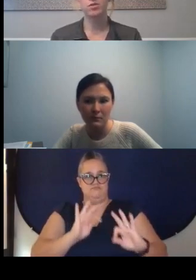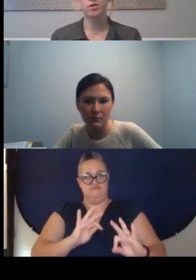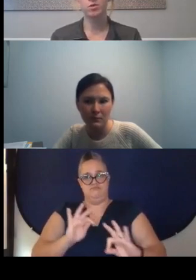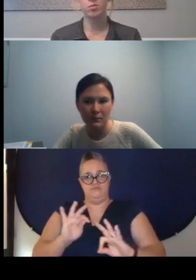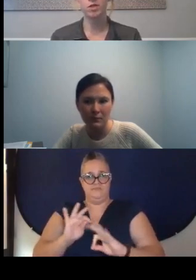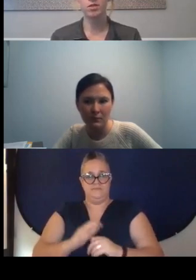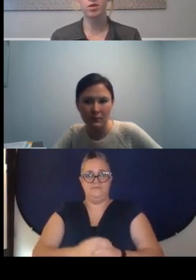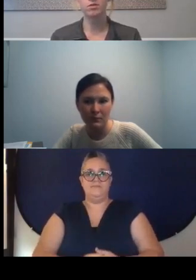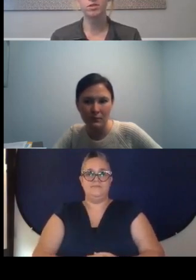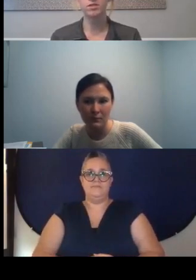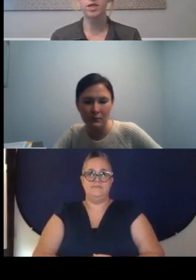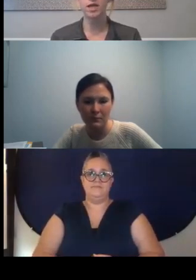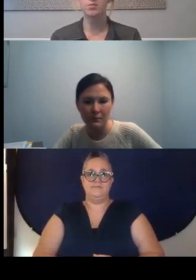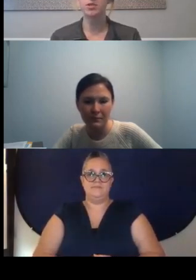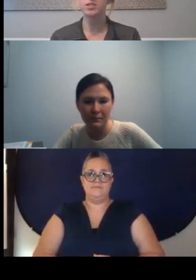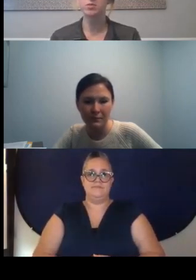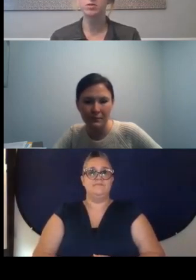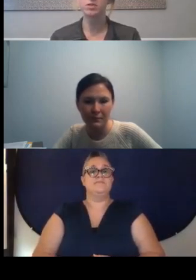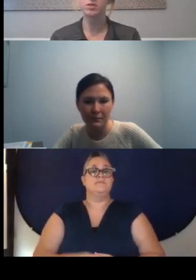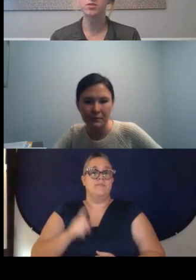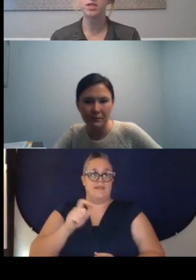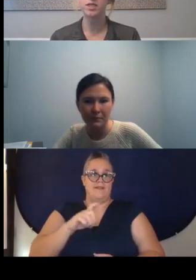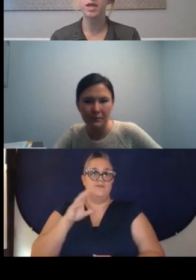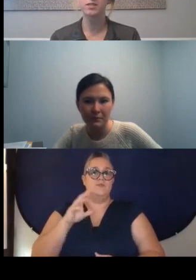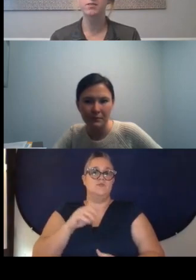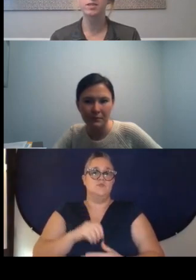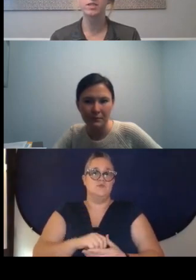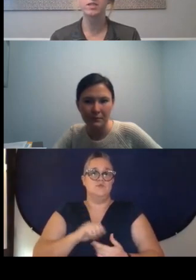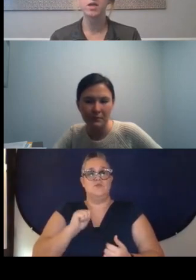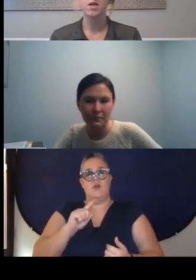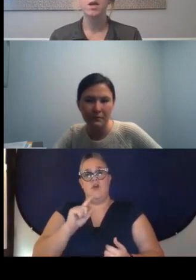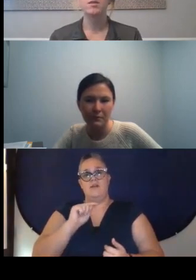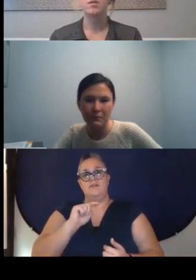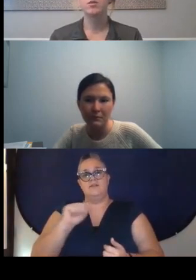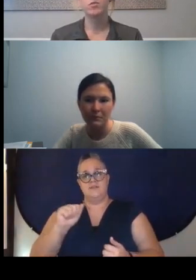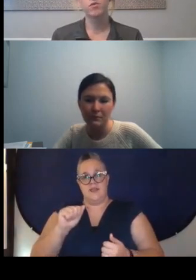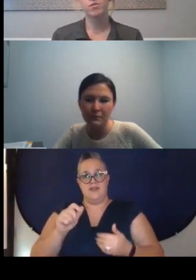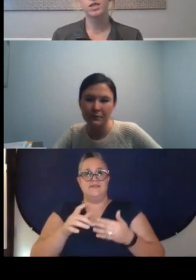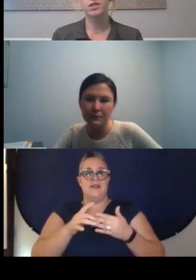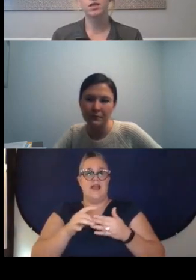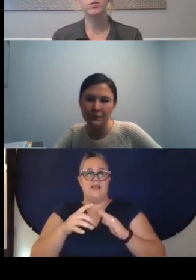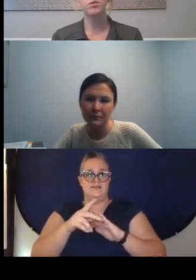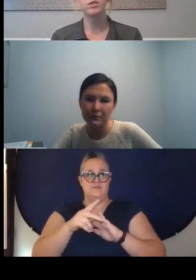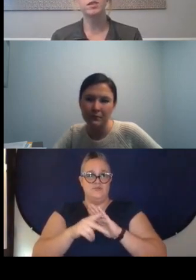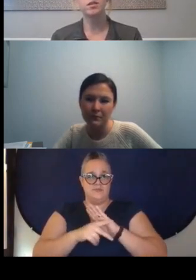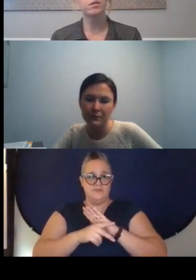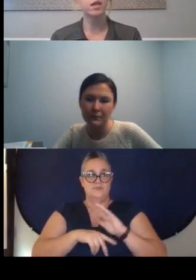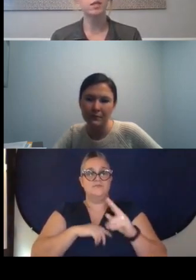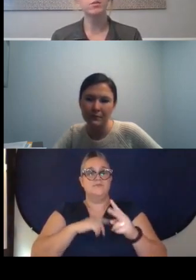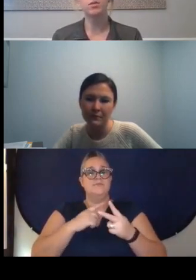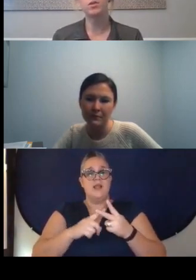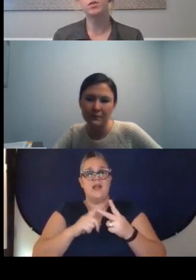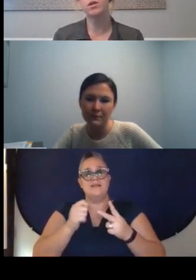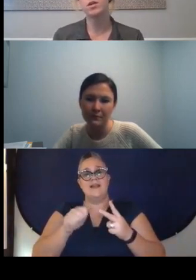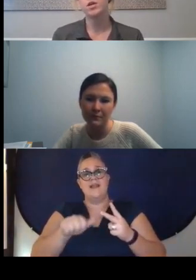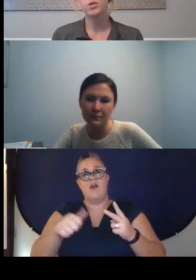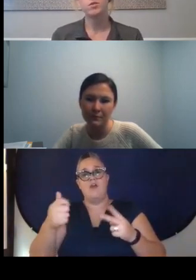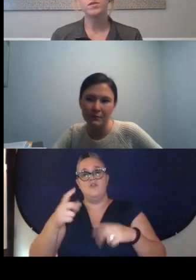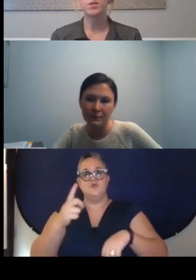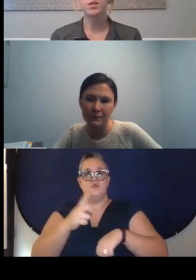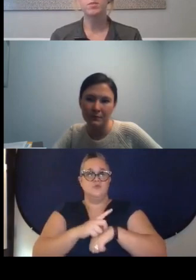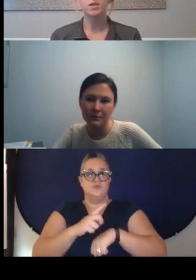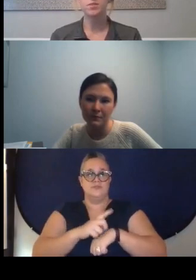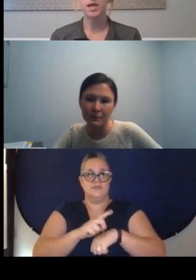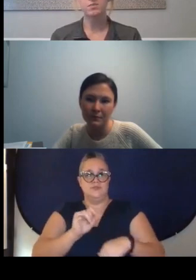make sure that they're incorporating Alta's guiding principles into their daily activities, and that they're performing any other duties that are assigned, so that they're,